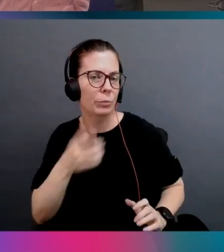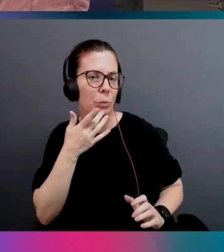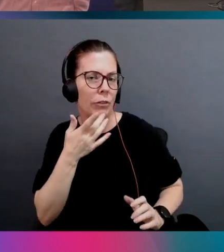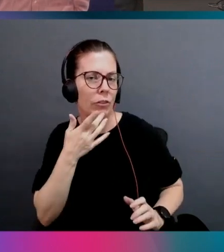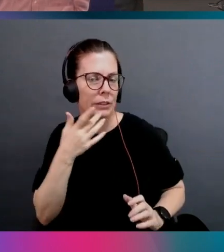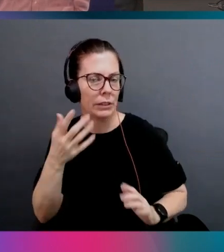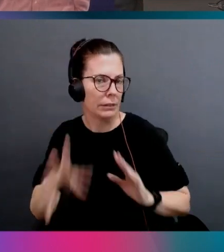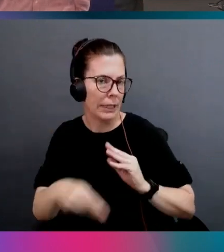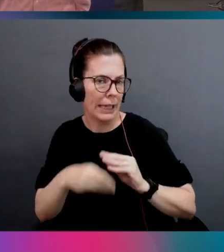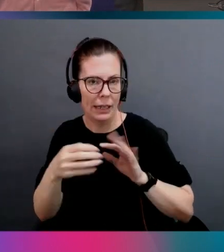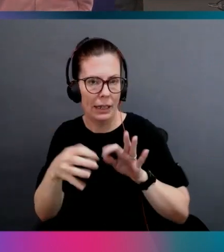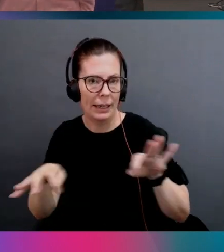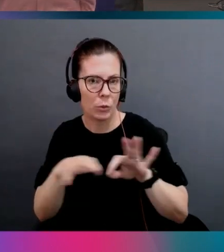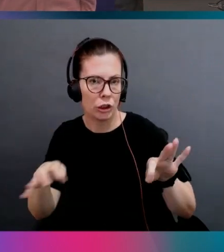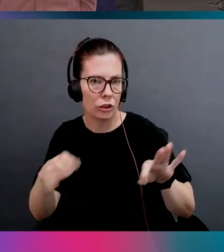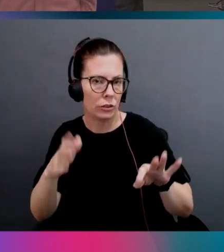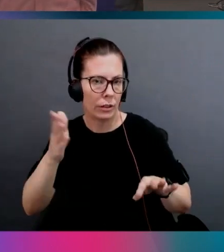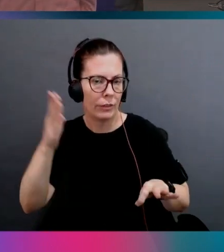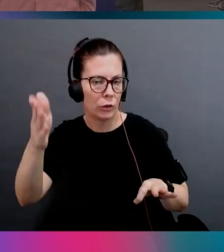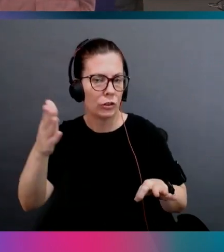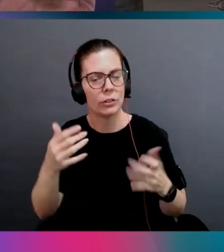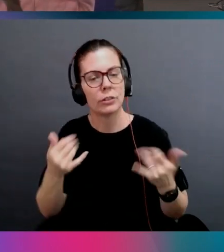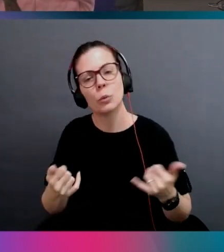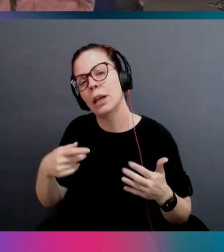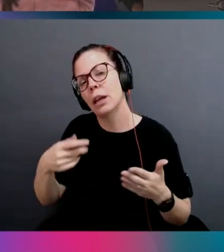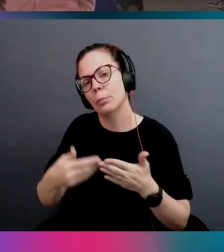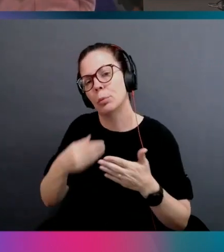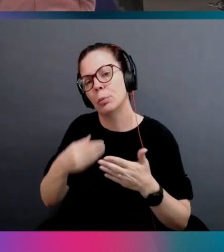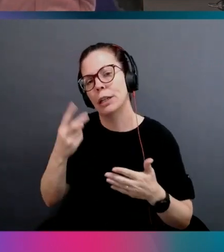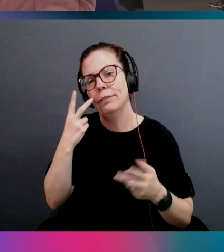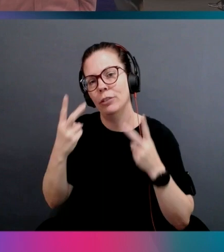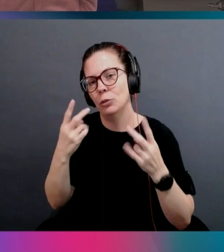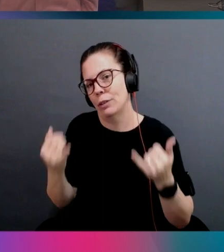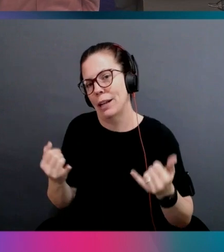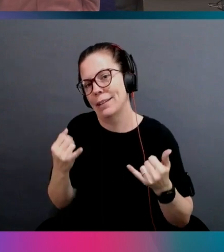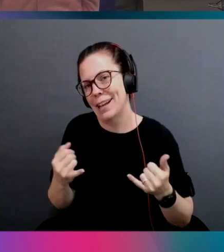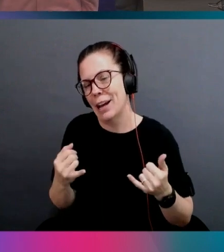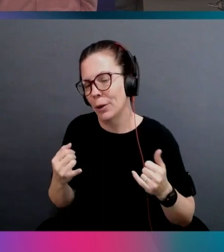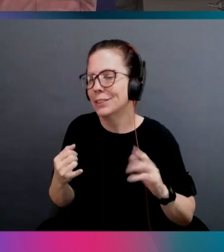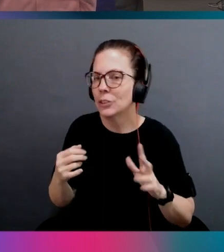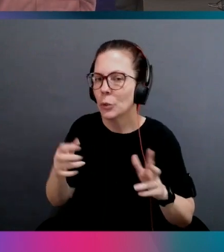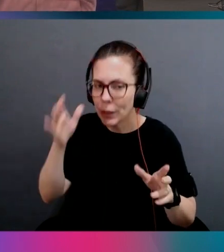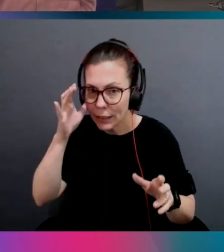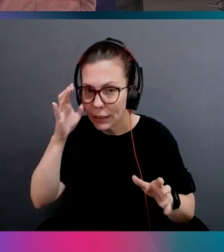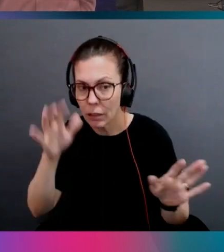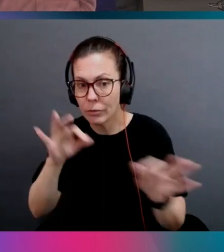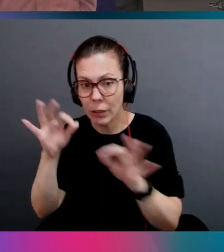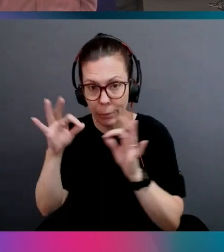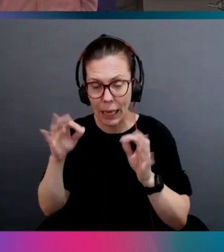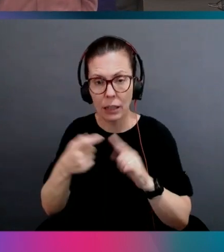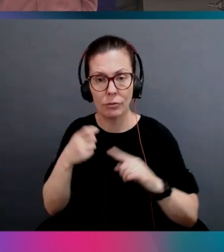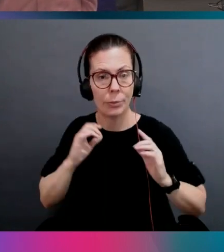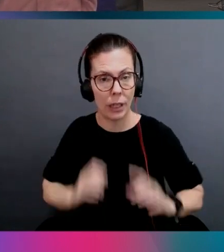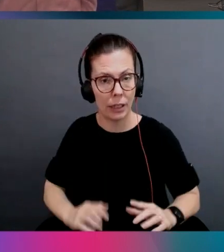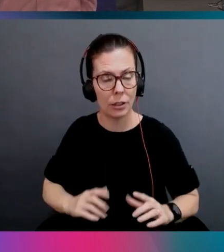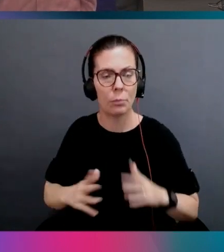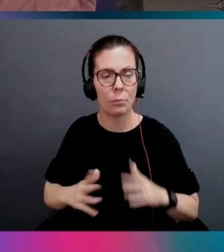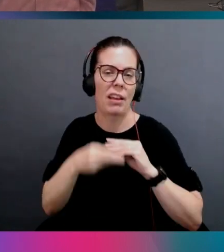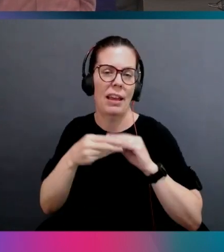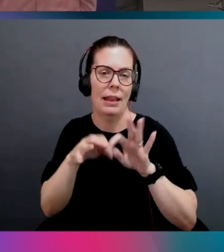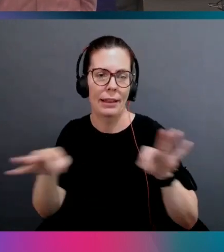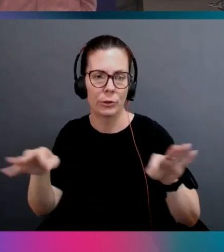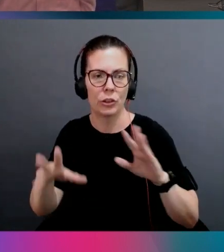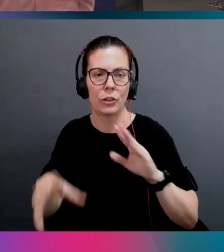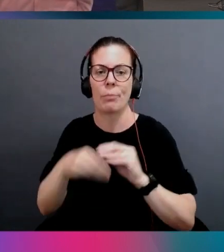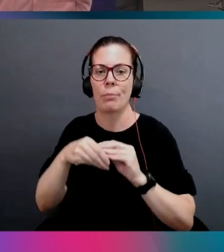in Yeah. near future. We are in preview right now, so this is just our This is- time yeah, to this is- hear feedback from customers, and we're going to add more languages, more IDEs in the